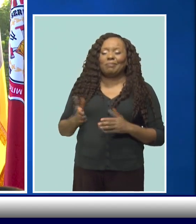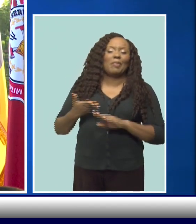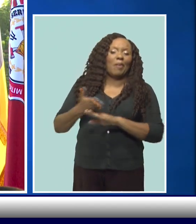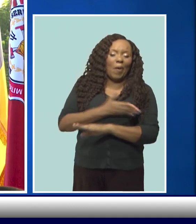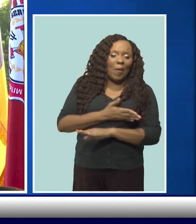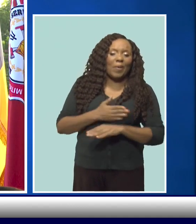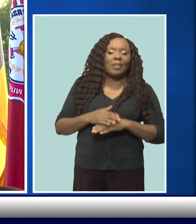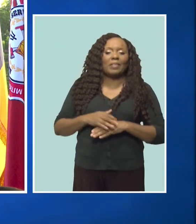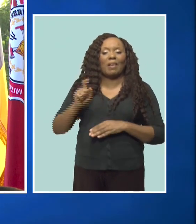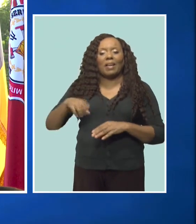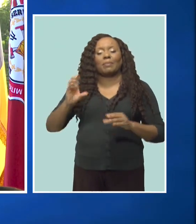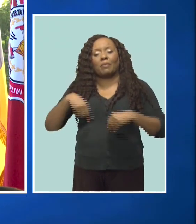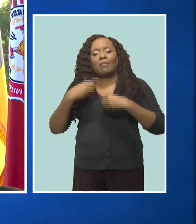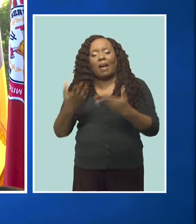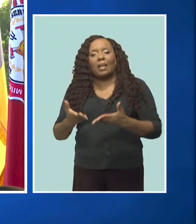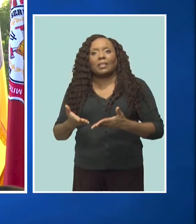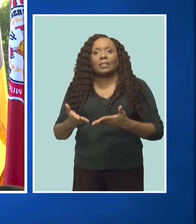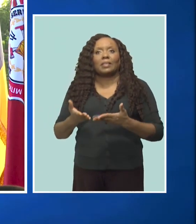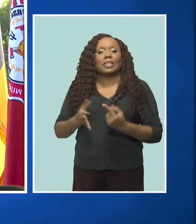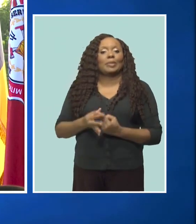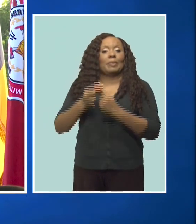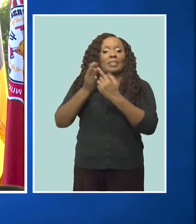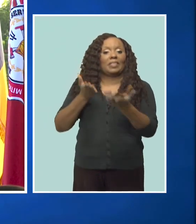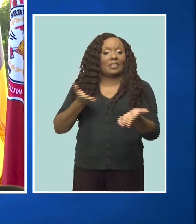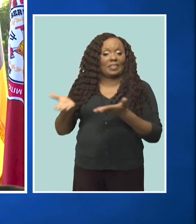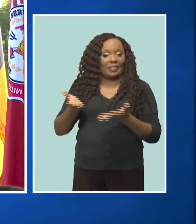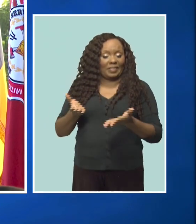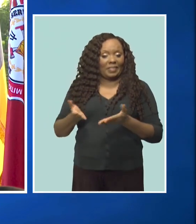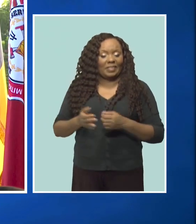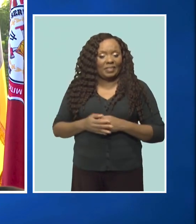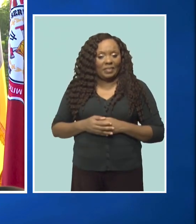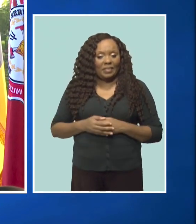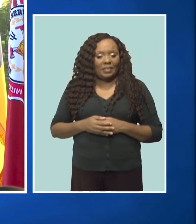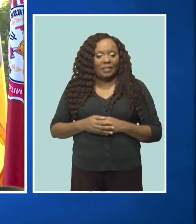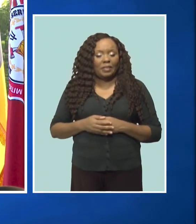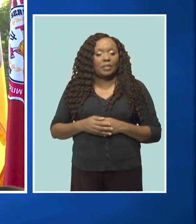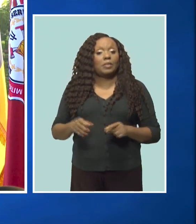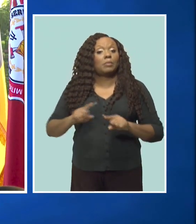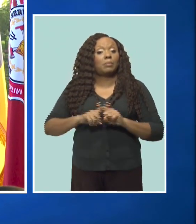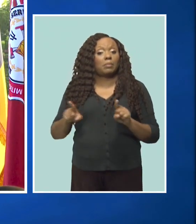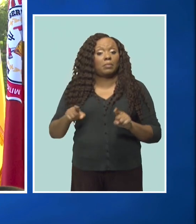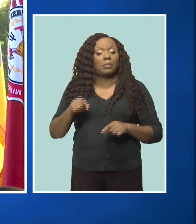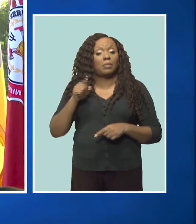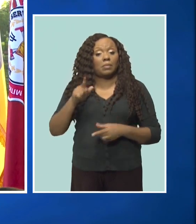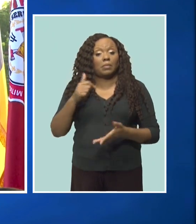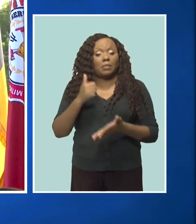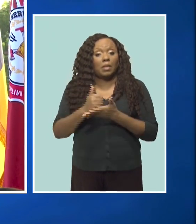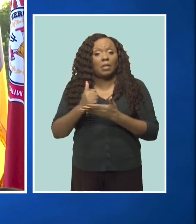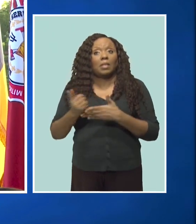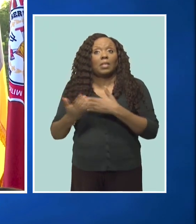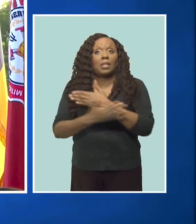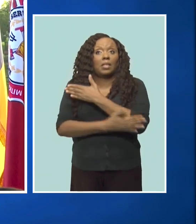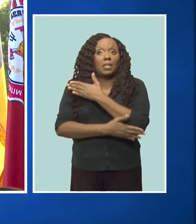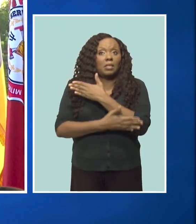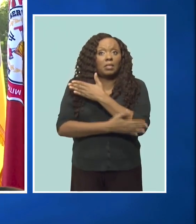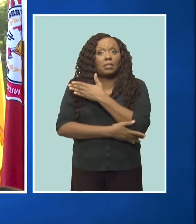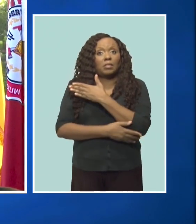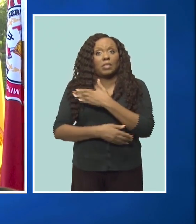you did. But what you in effect did was help a country and a people who were at their lowest.